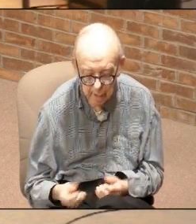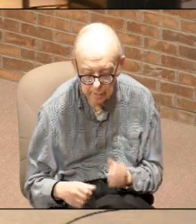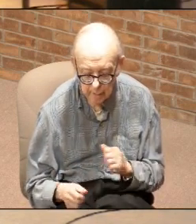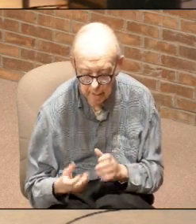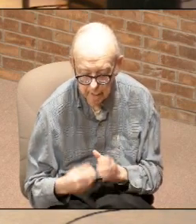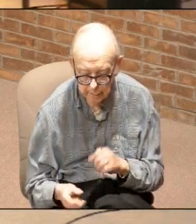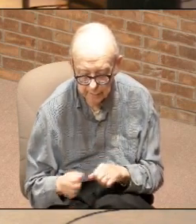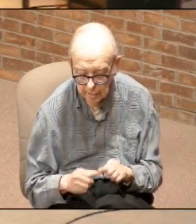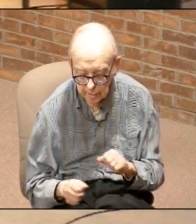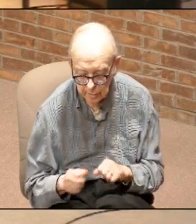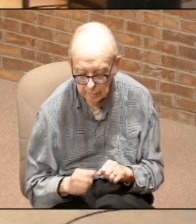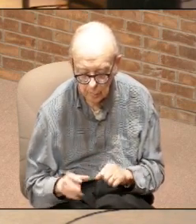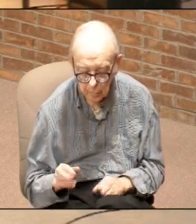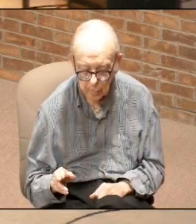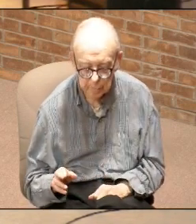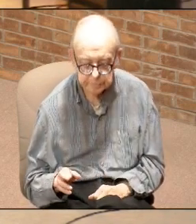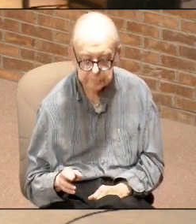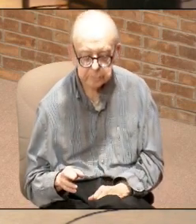or